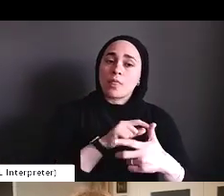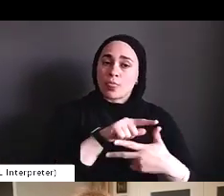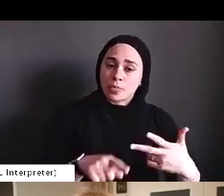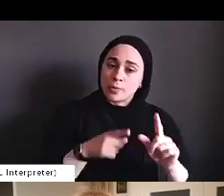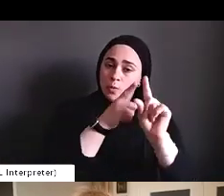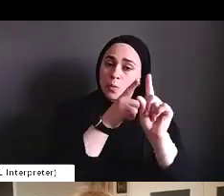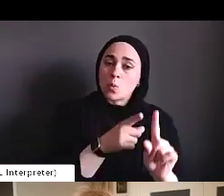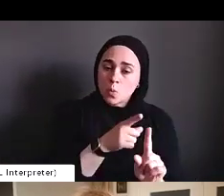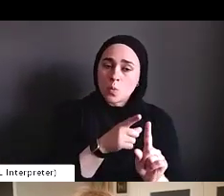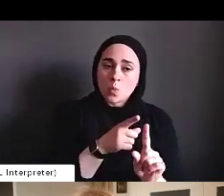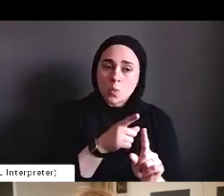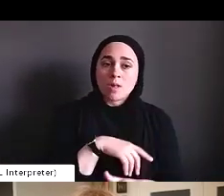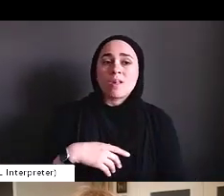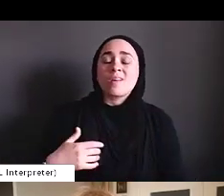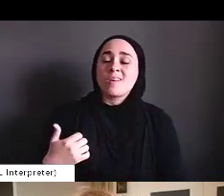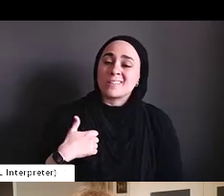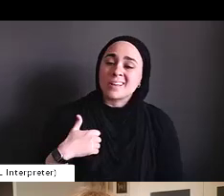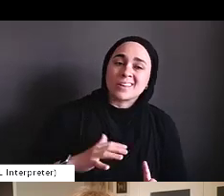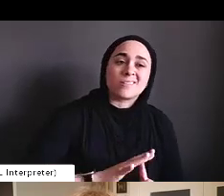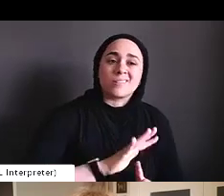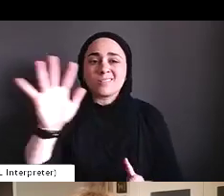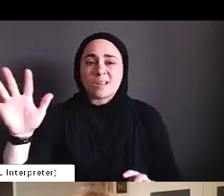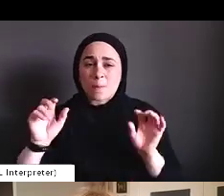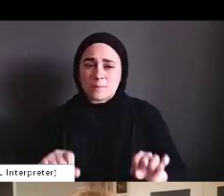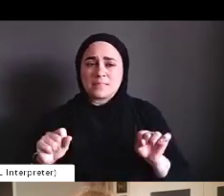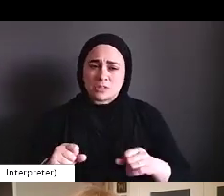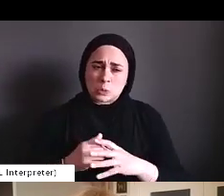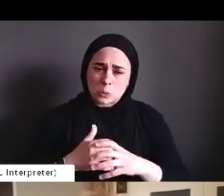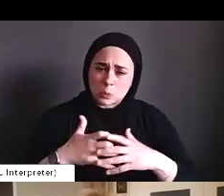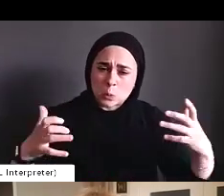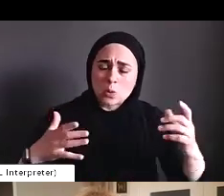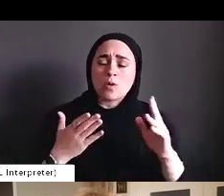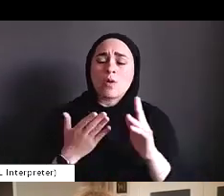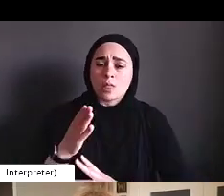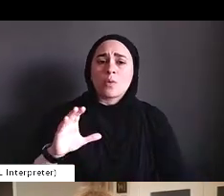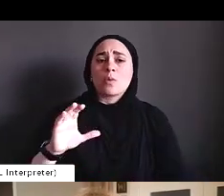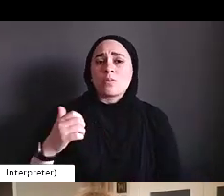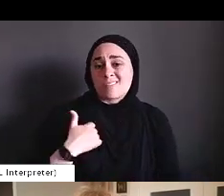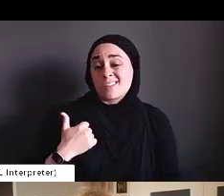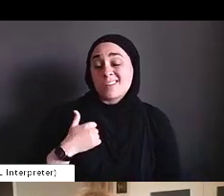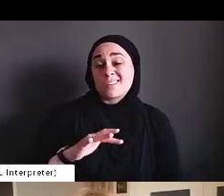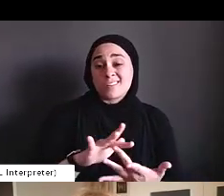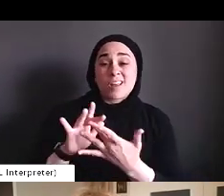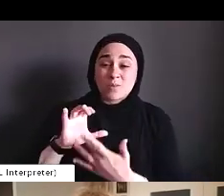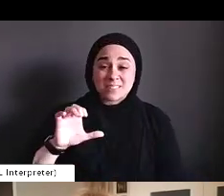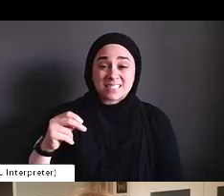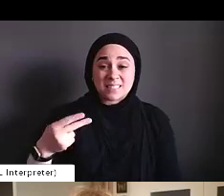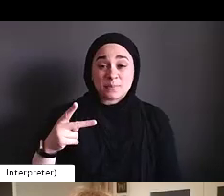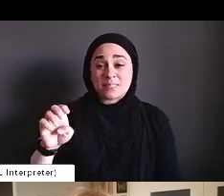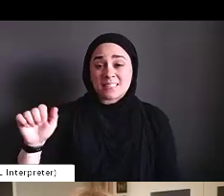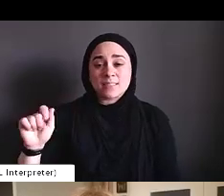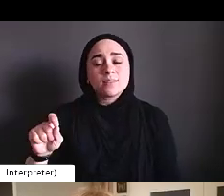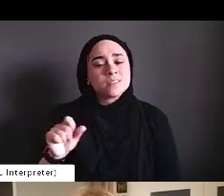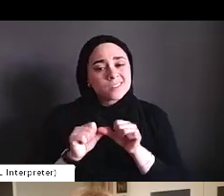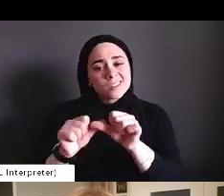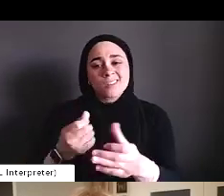The pan-Canadian potential to grow through the Canadian network, it also needs sustained funding to do more